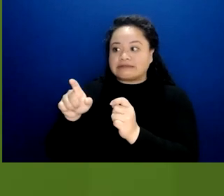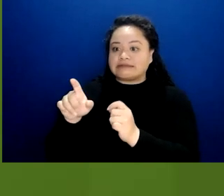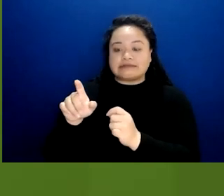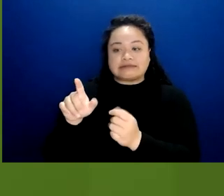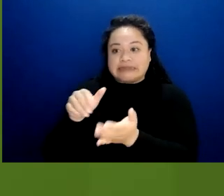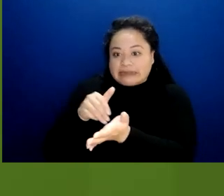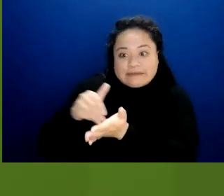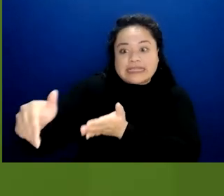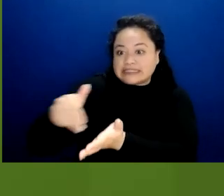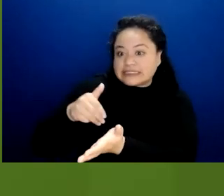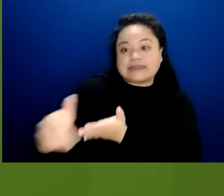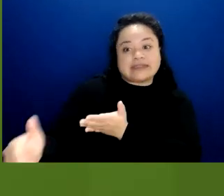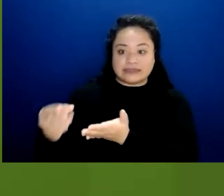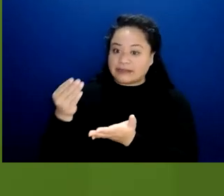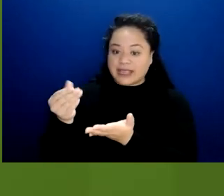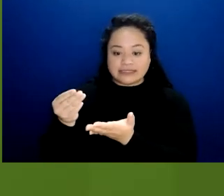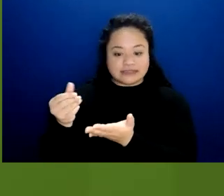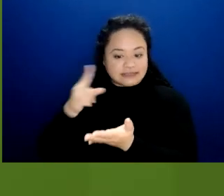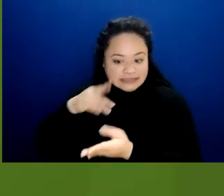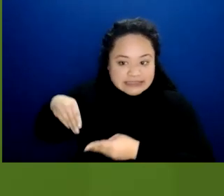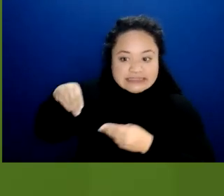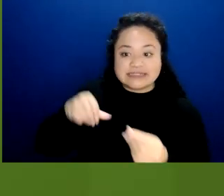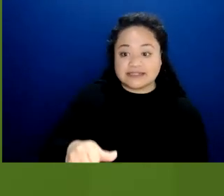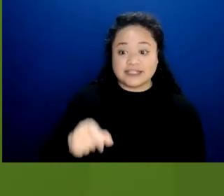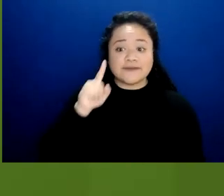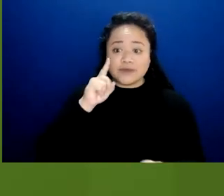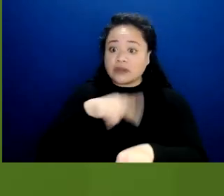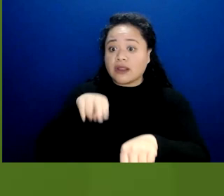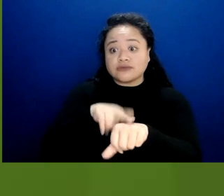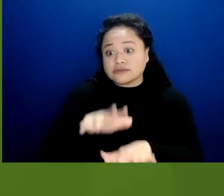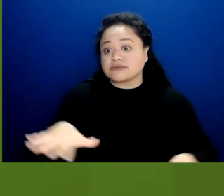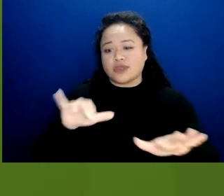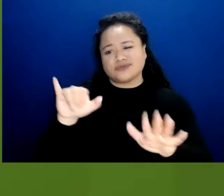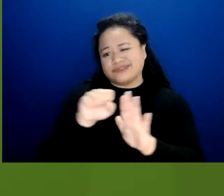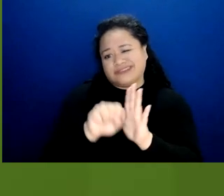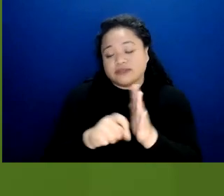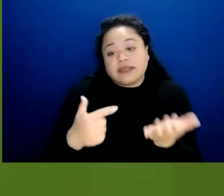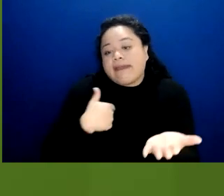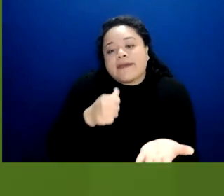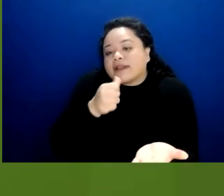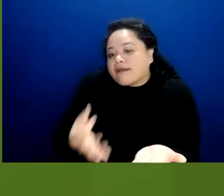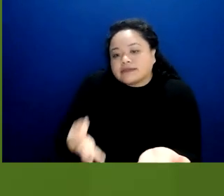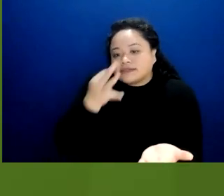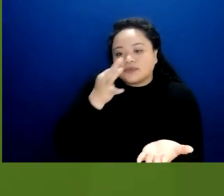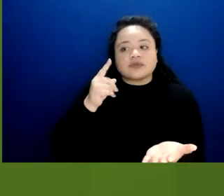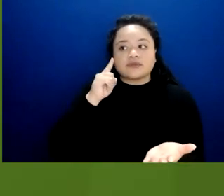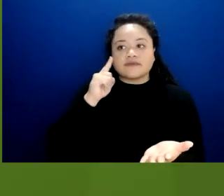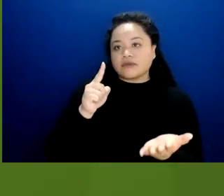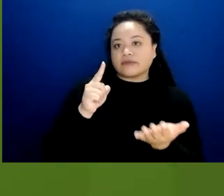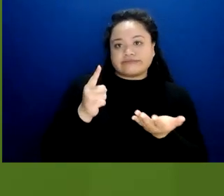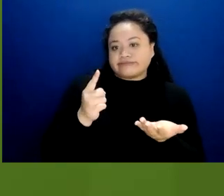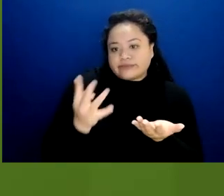really be doing this. And of course, statewide, it's, you know, anyways, again, I'm not an expert around kind of incarceration and kind of doing work within